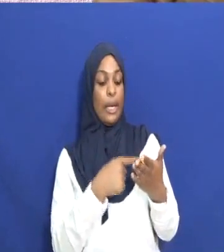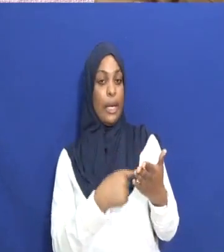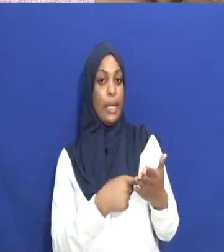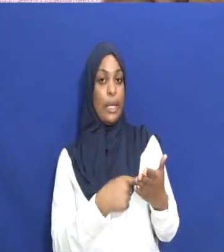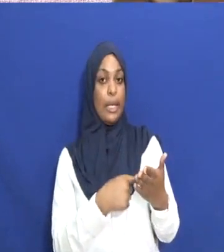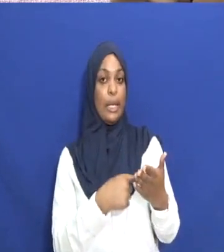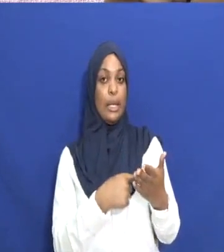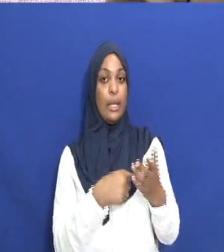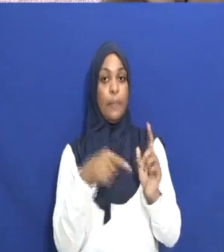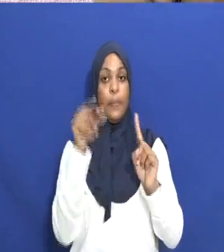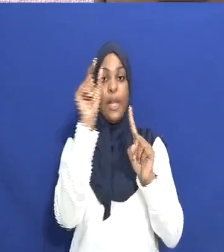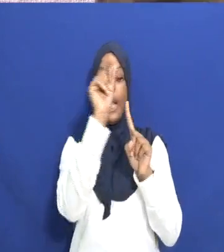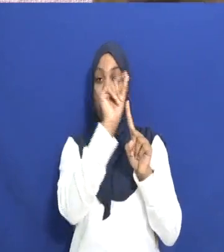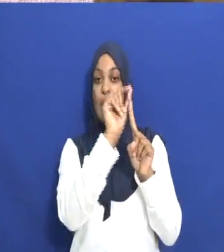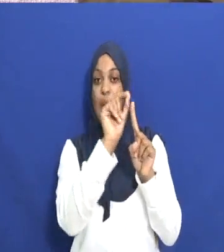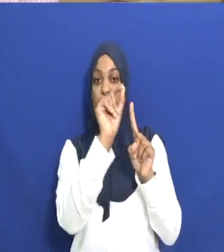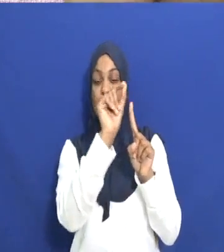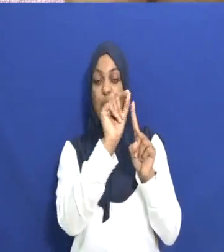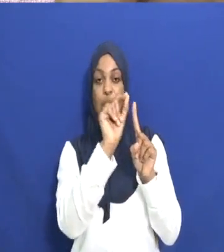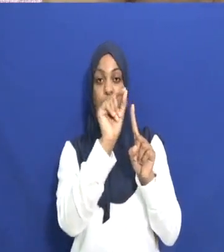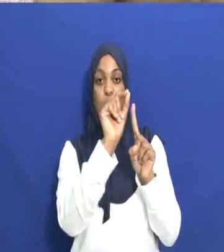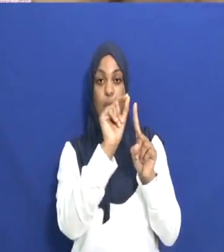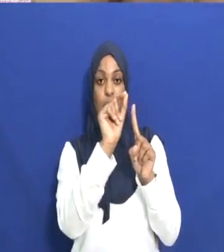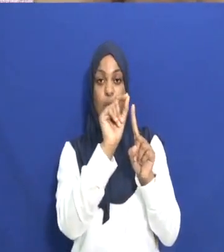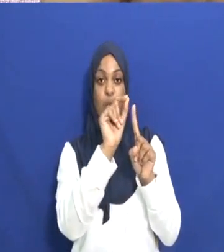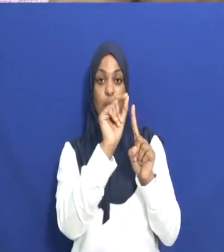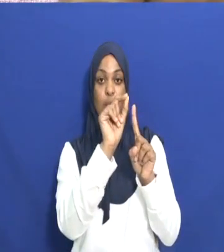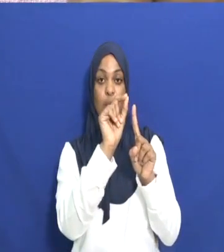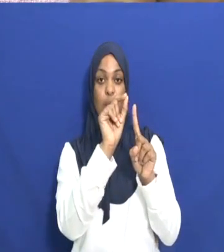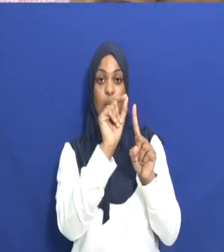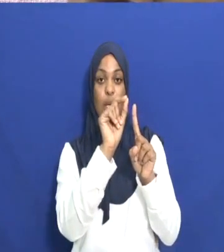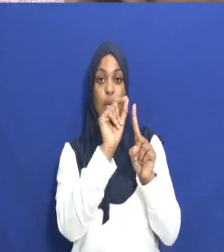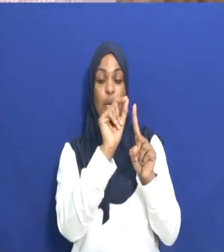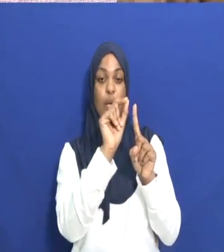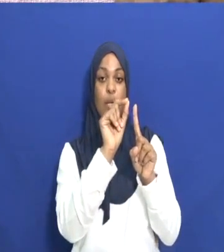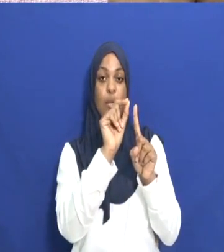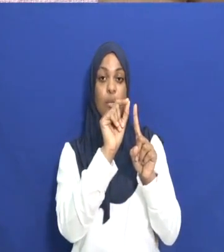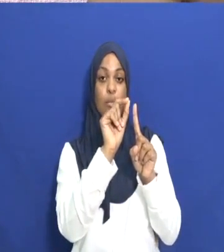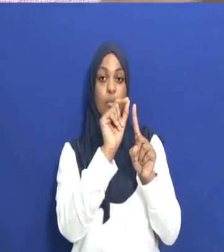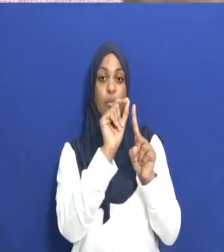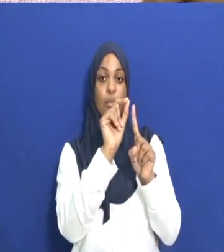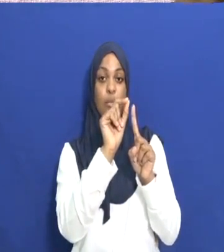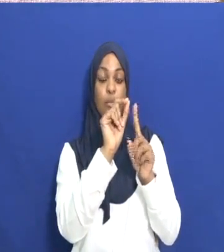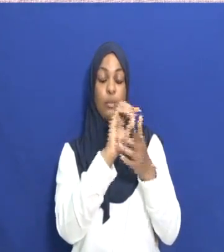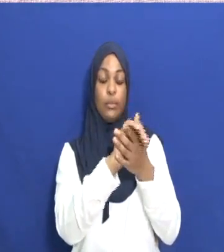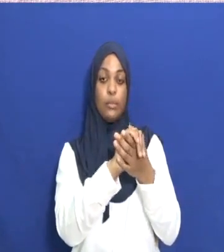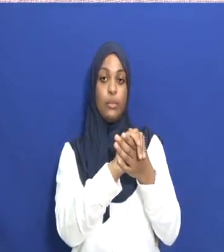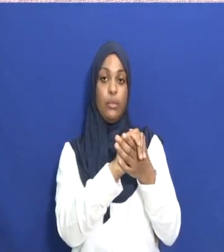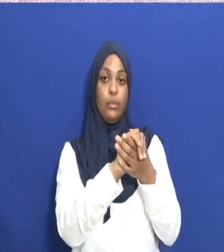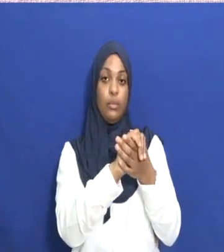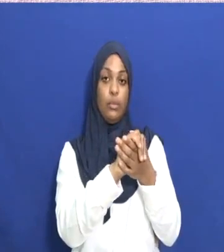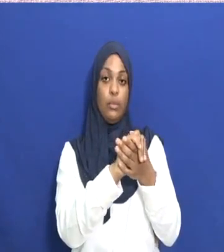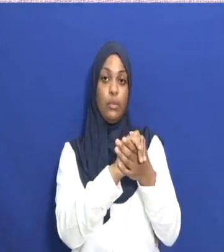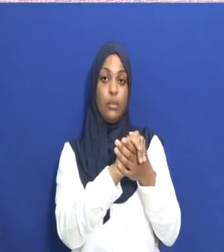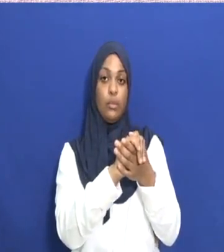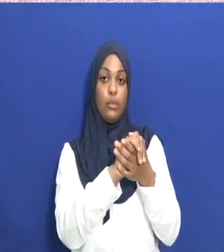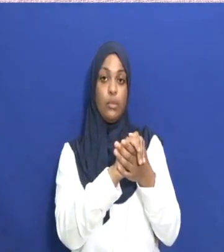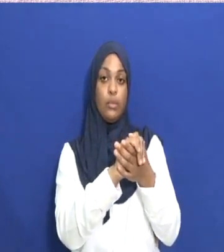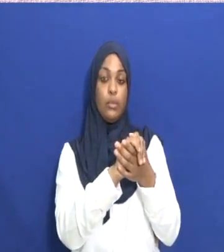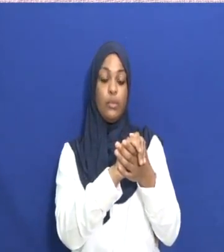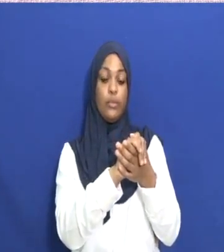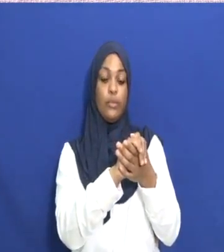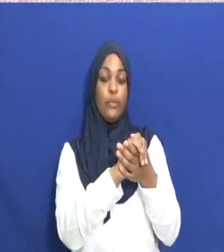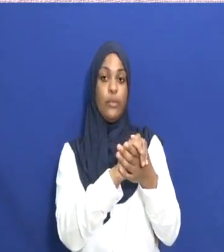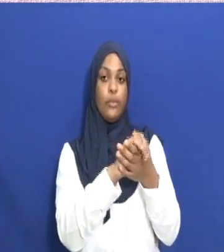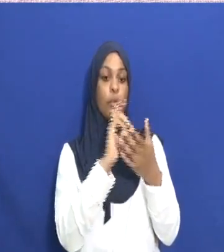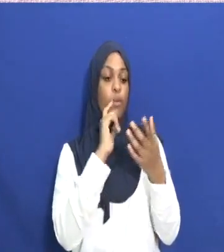in exponential form. How do we read them? It's very, very important. So here, example number 1,